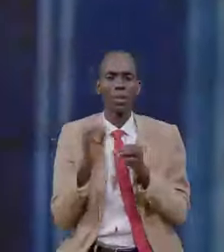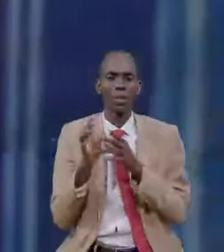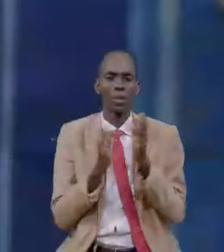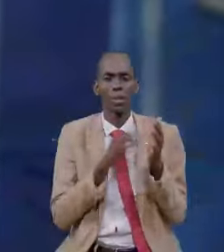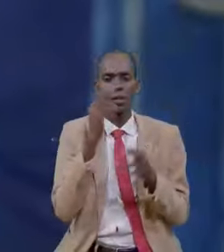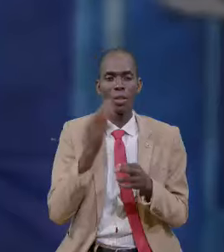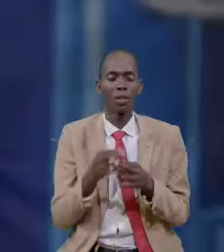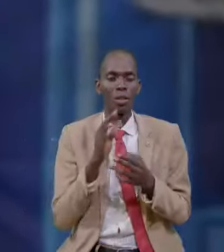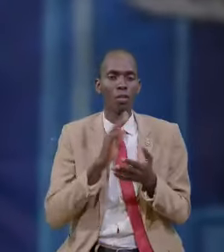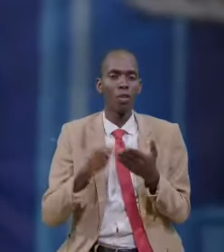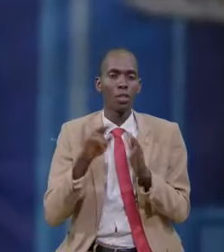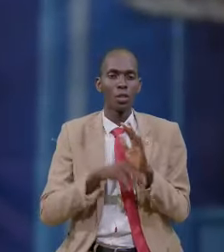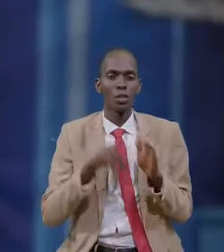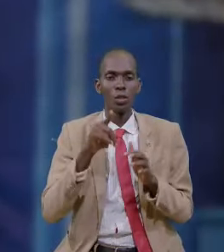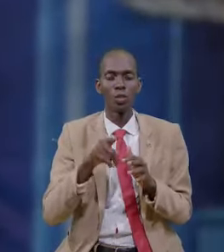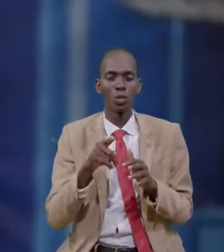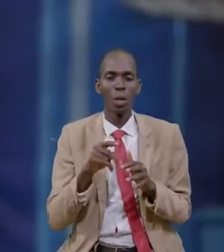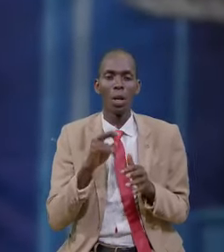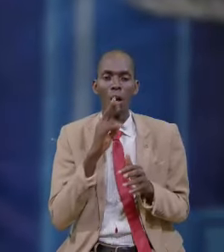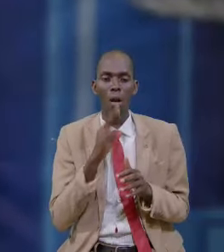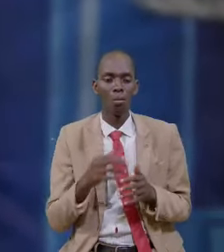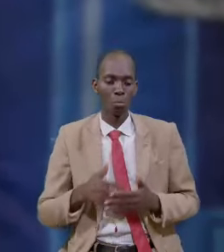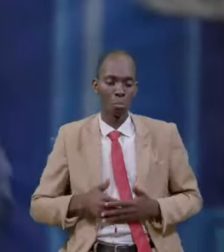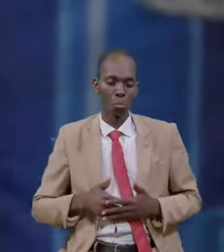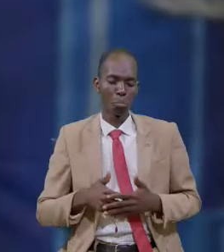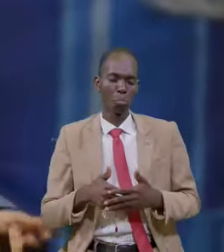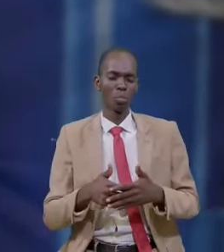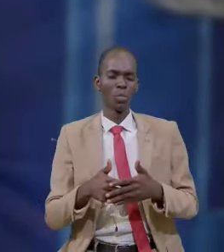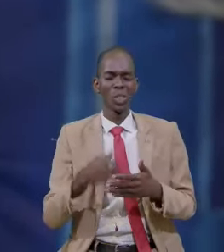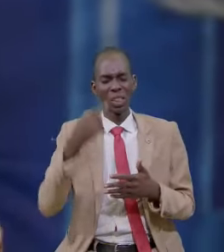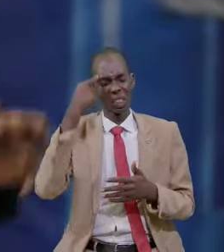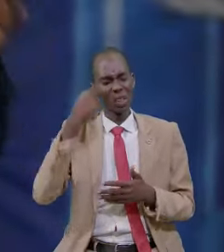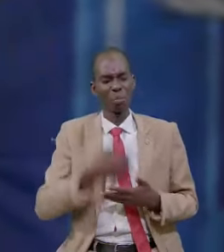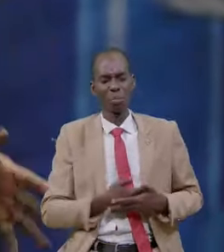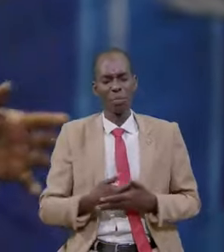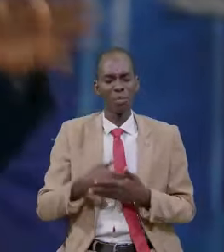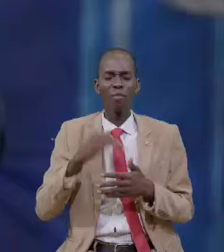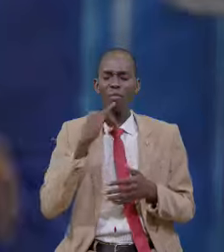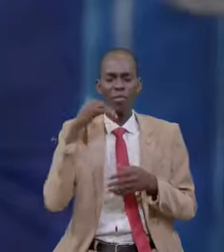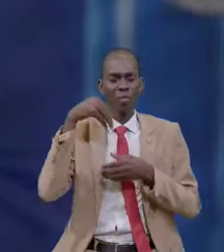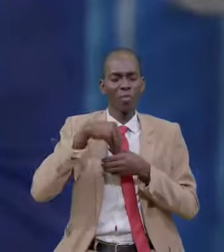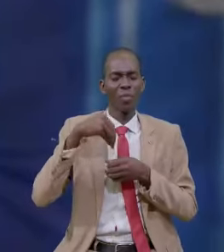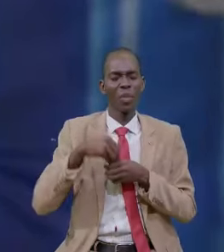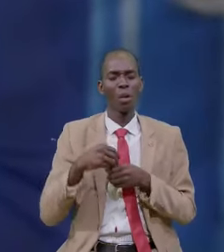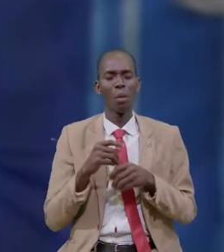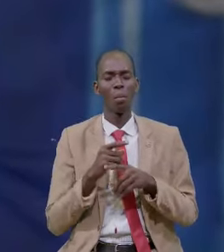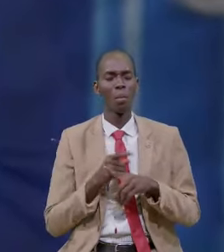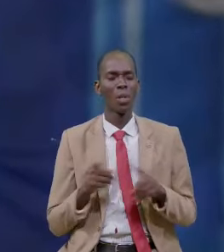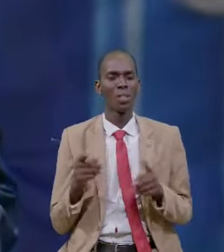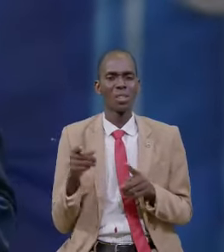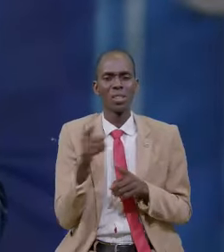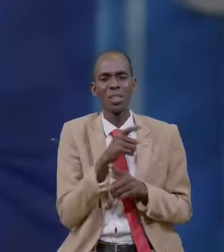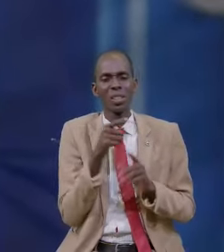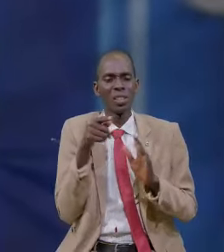Forgiveness, you carry a heavy load like a heavy stone on your heart. The guilt, the condemnation. I